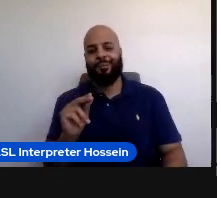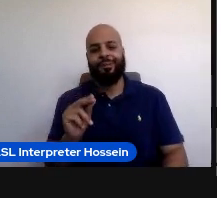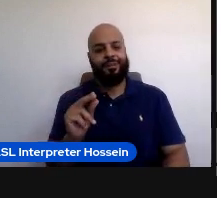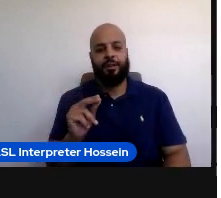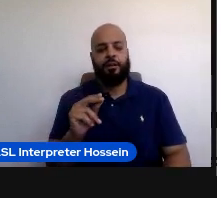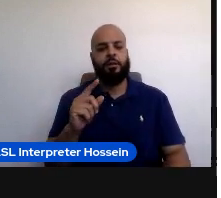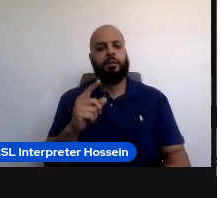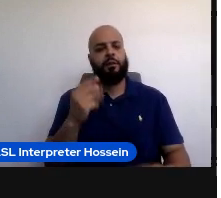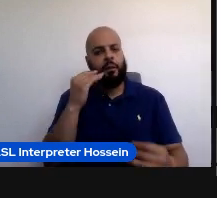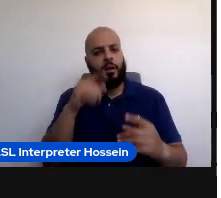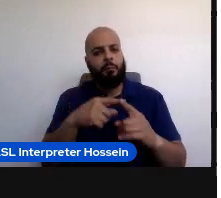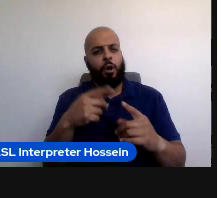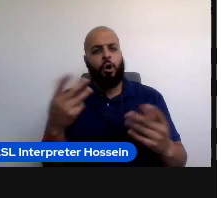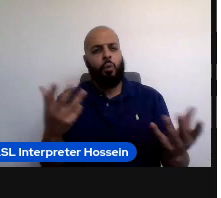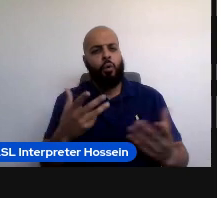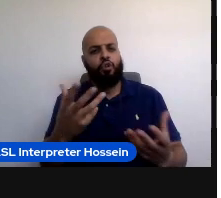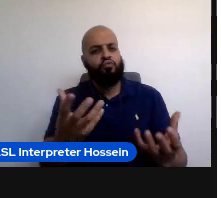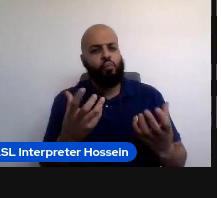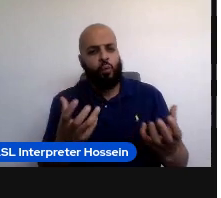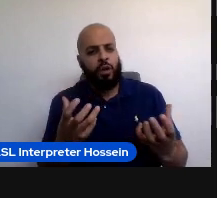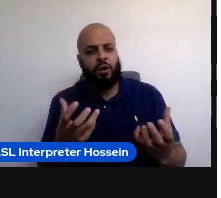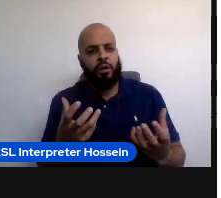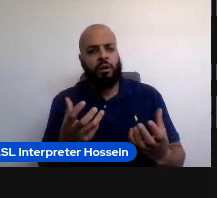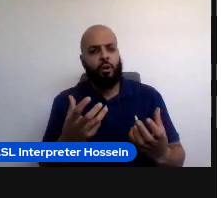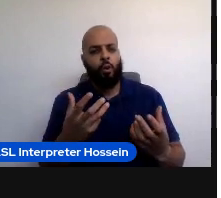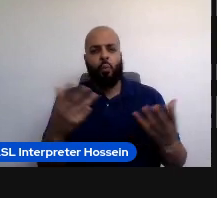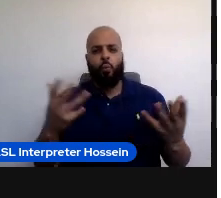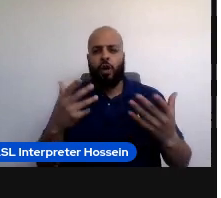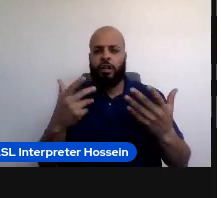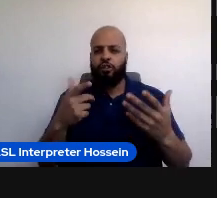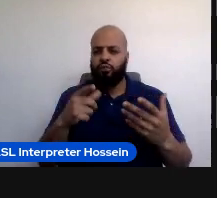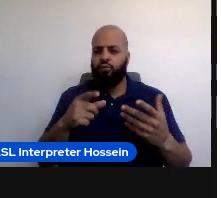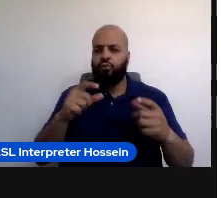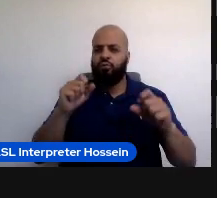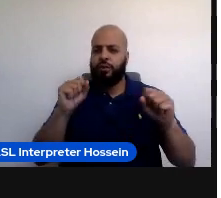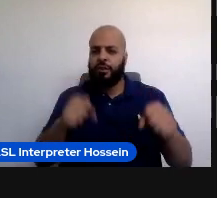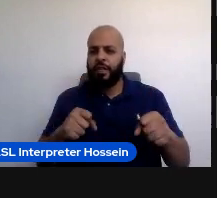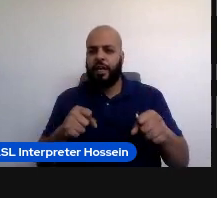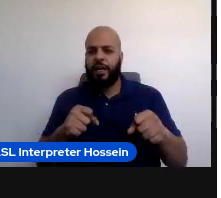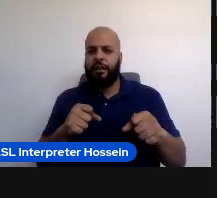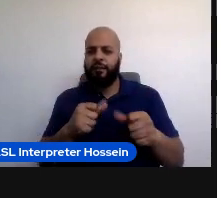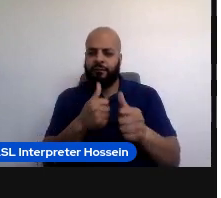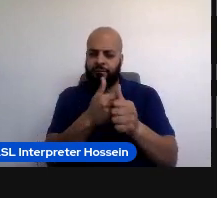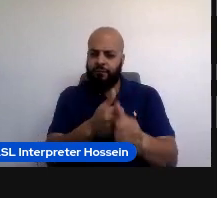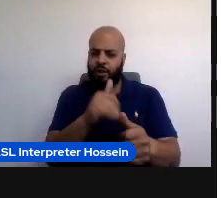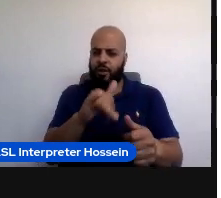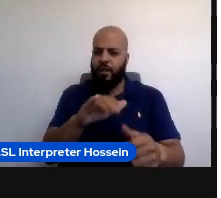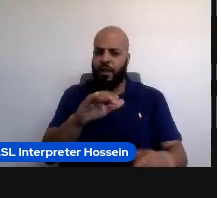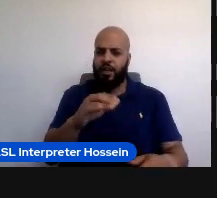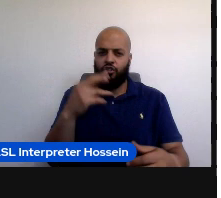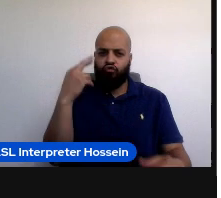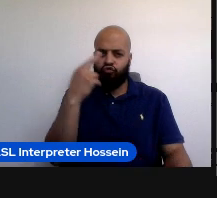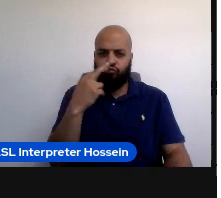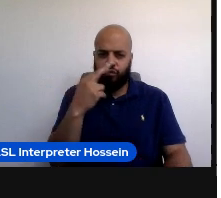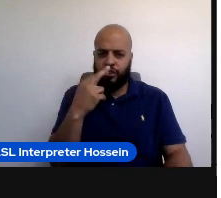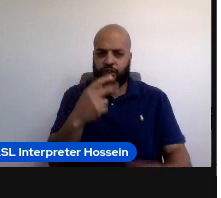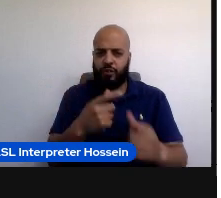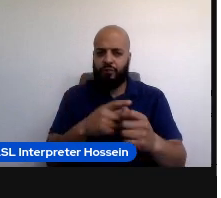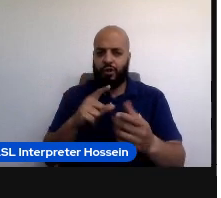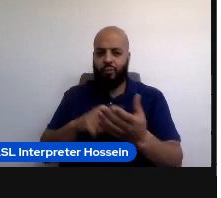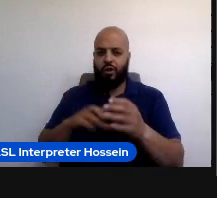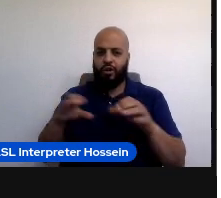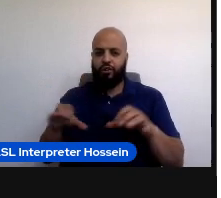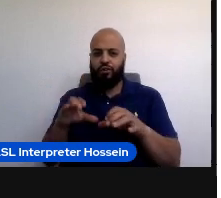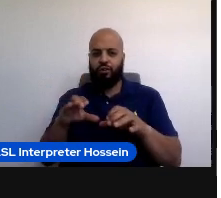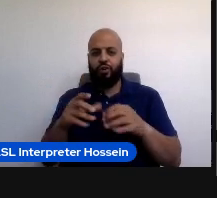what your cause is and think about whether or not you're aligned with that cause based on the things you're doing. And so your challenge and your